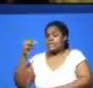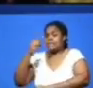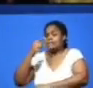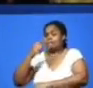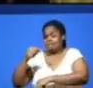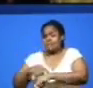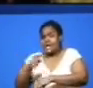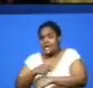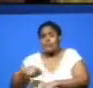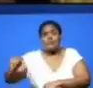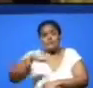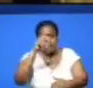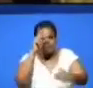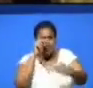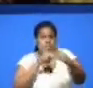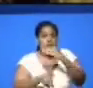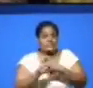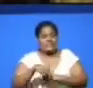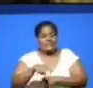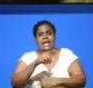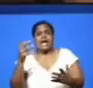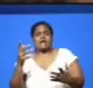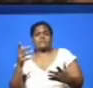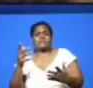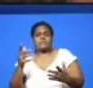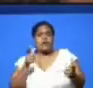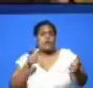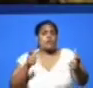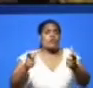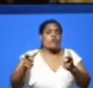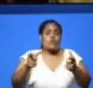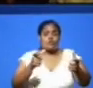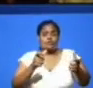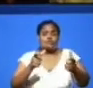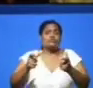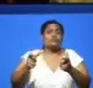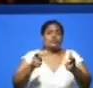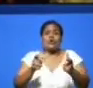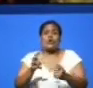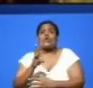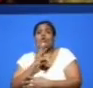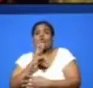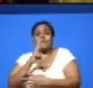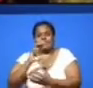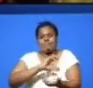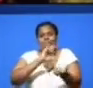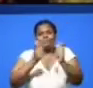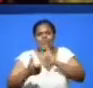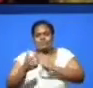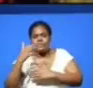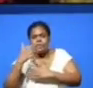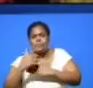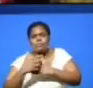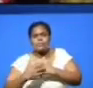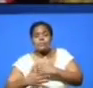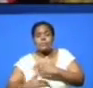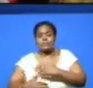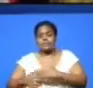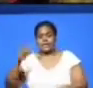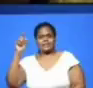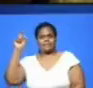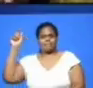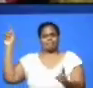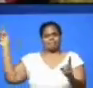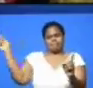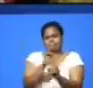prophecy. They have power over waters, to turn them into blood and to smite the earth